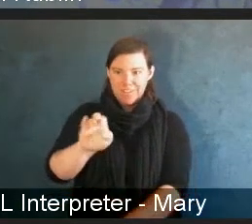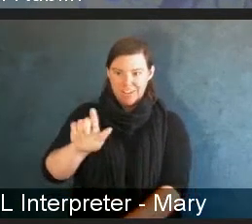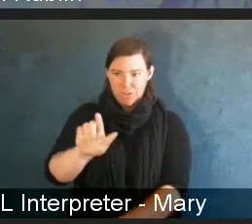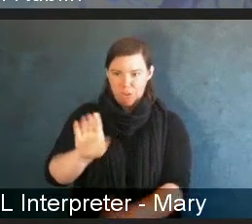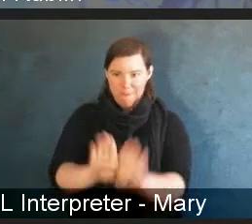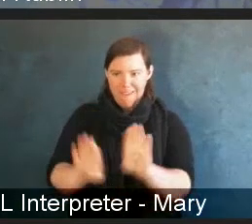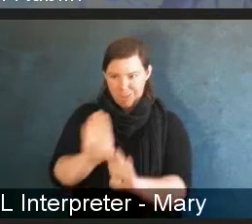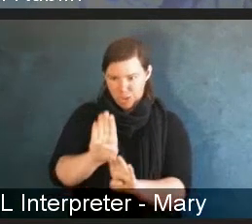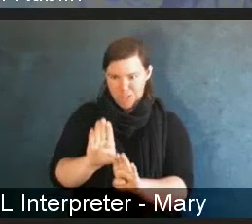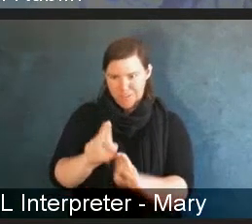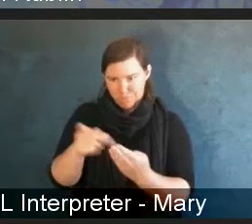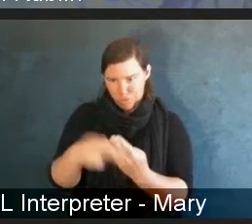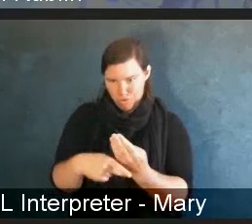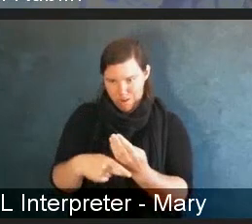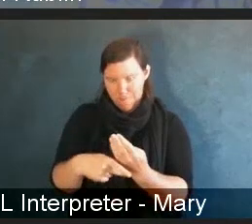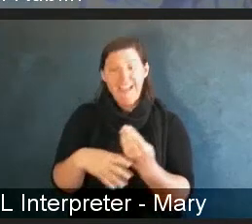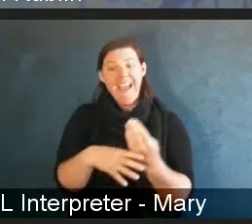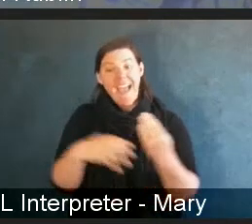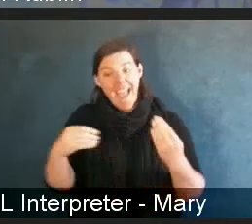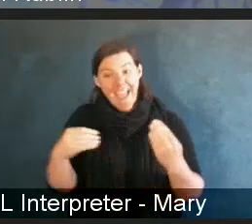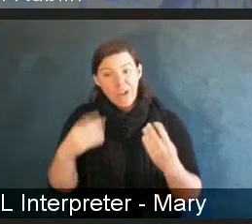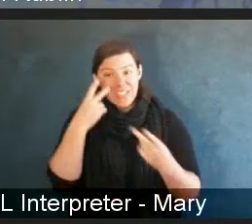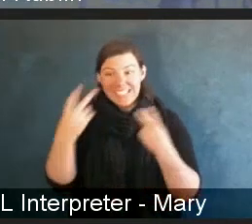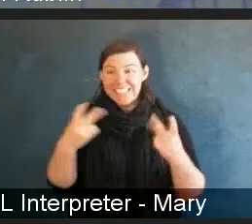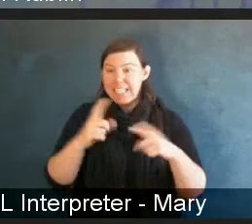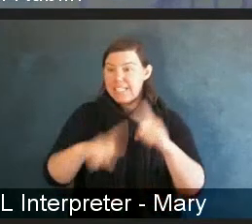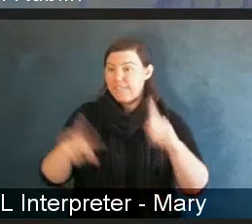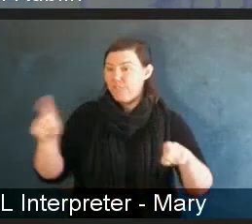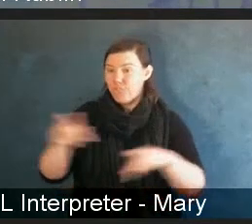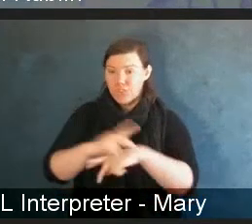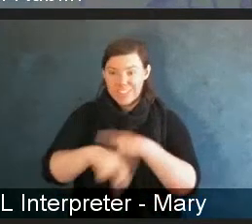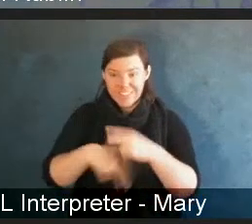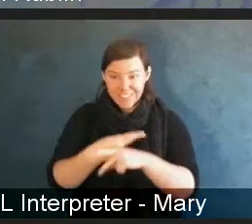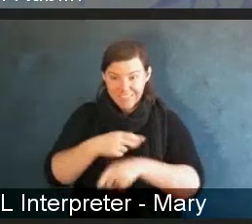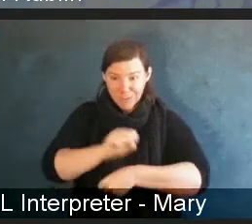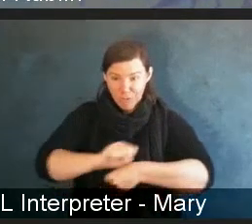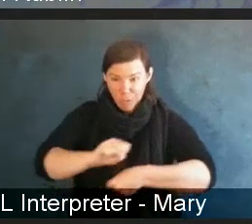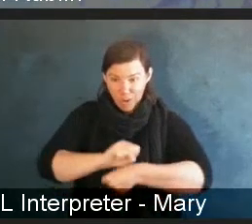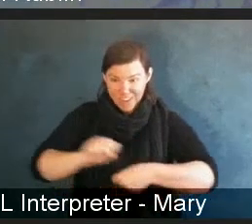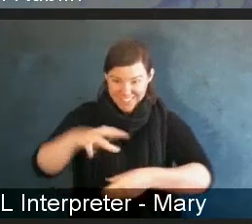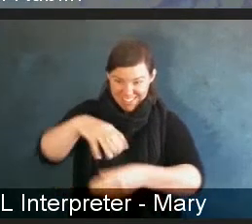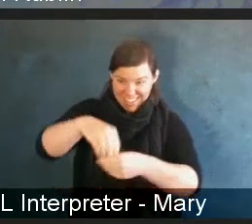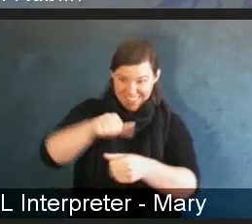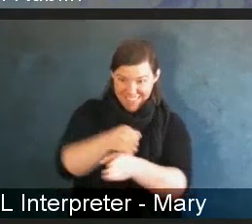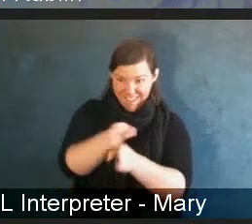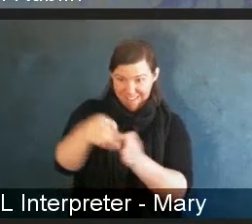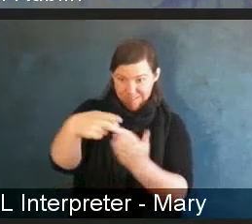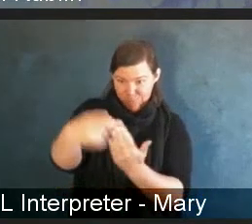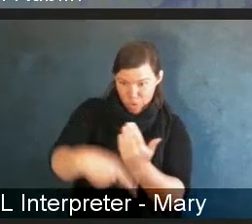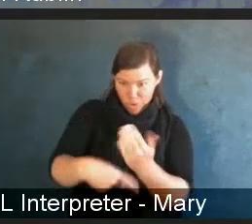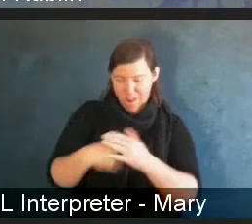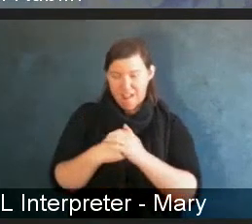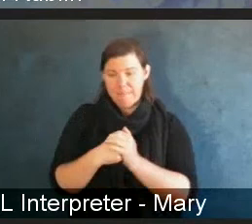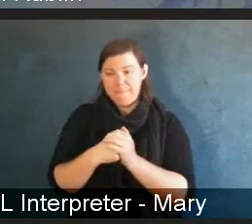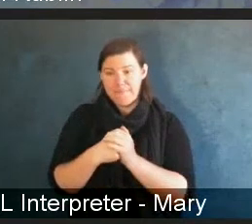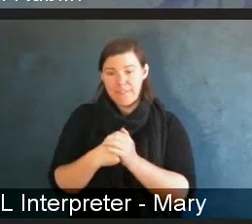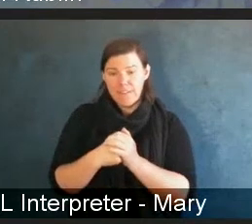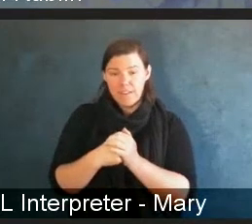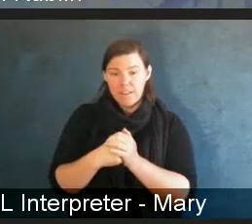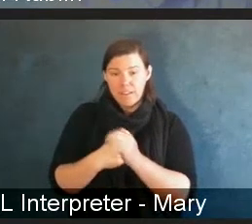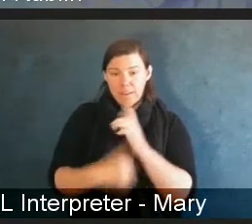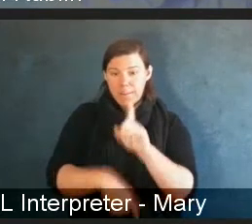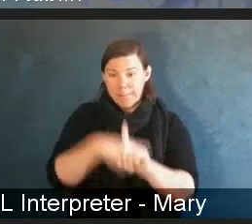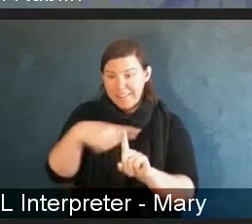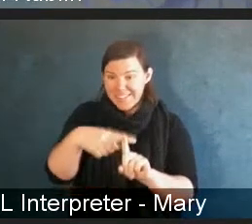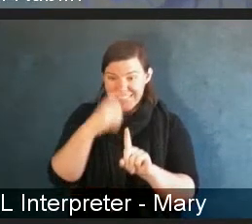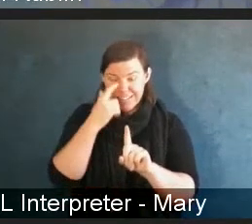it, and obviously colleagues like Rob and Melody are in the program as well, and then also the ability to